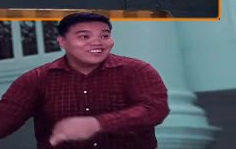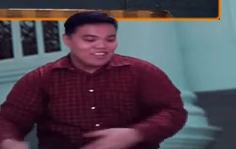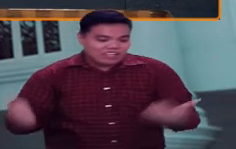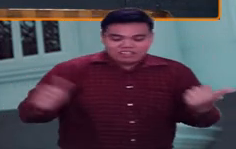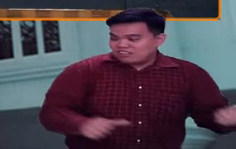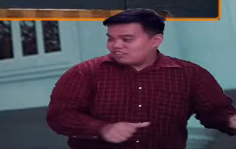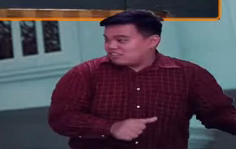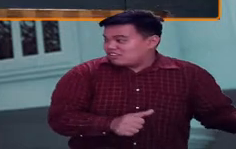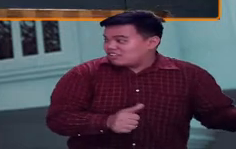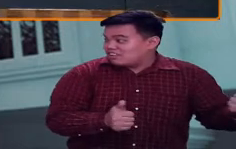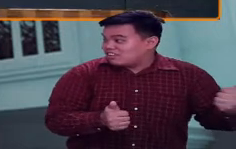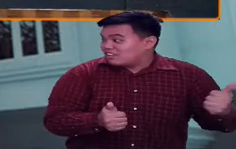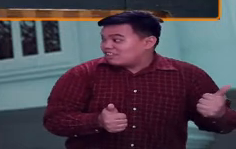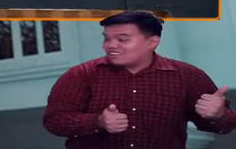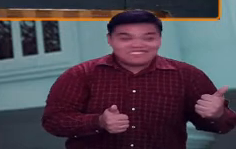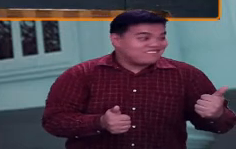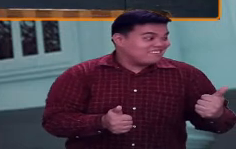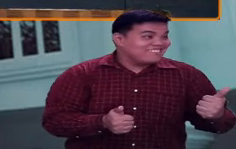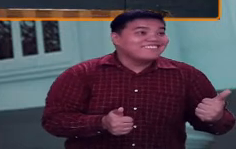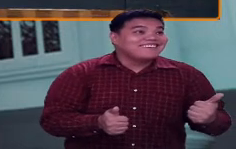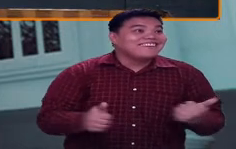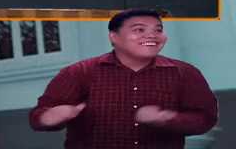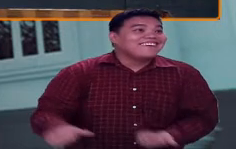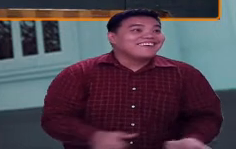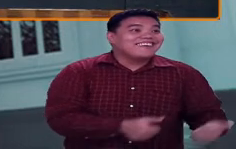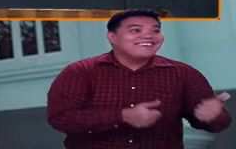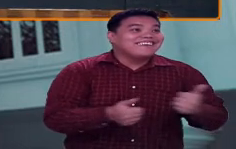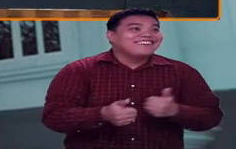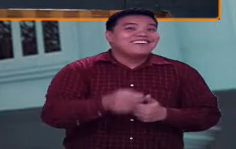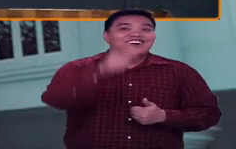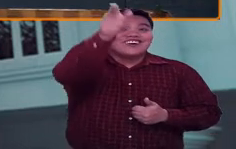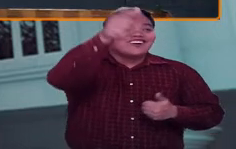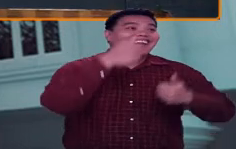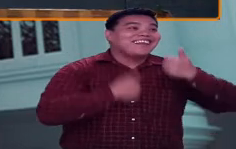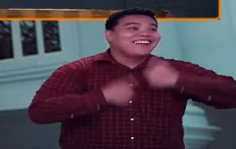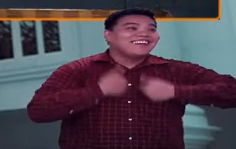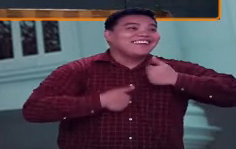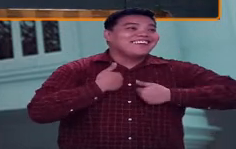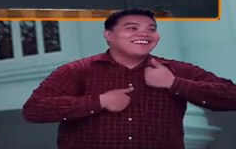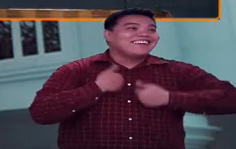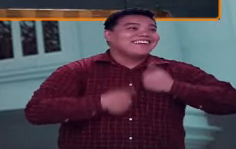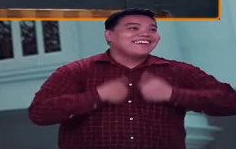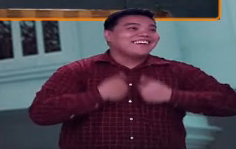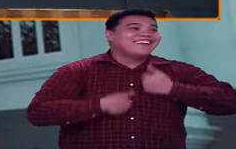I'm glad that I was upstream, if you know what I mean.